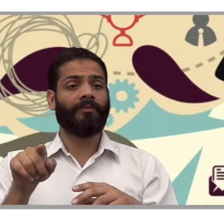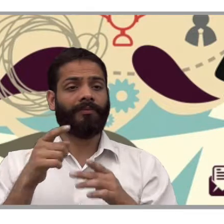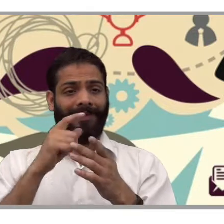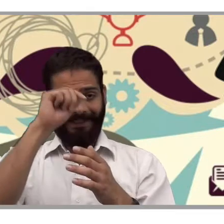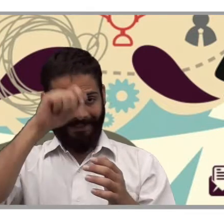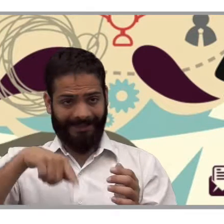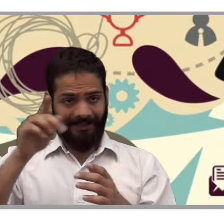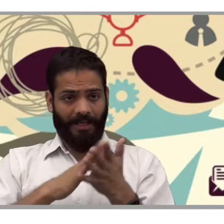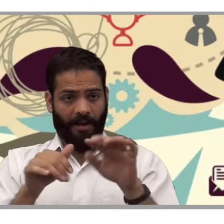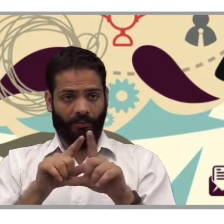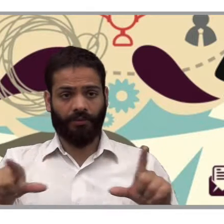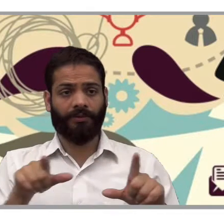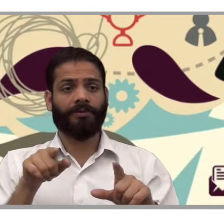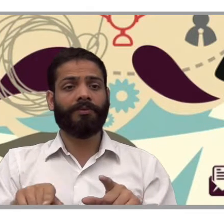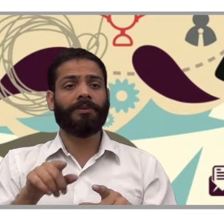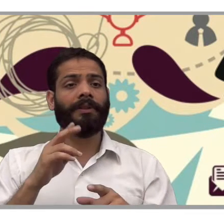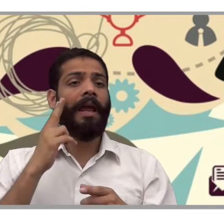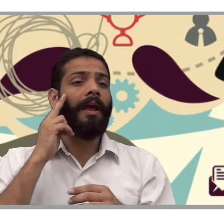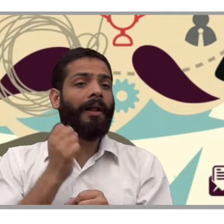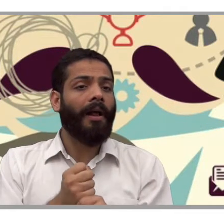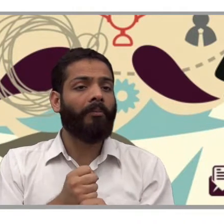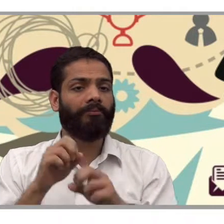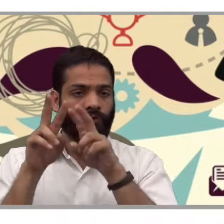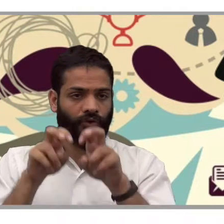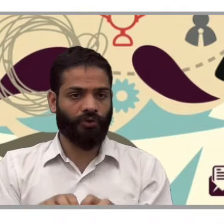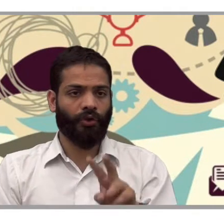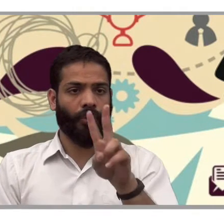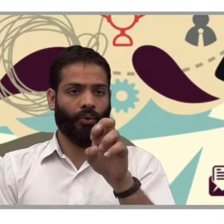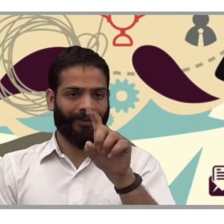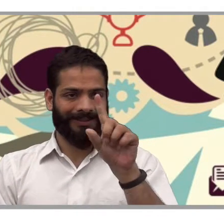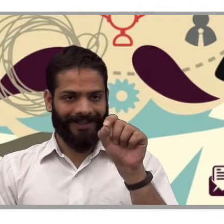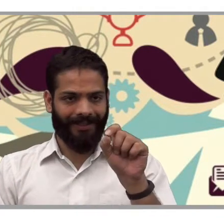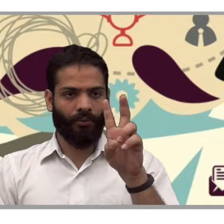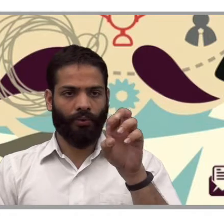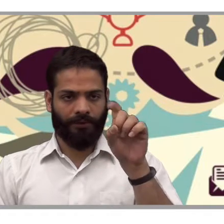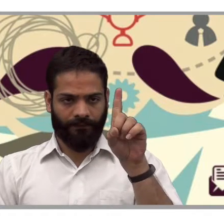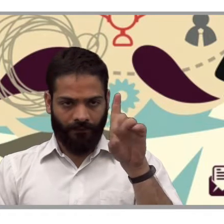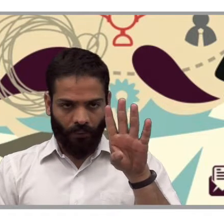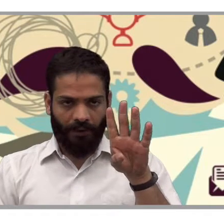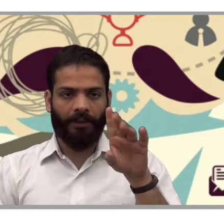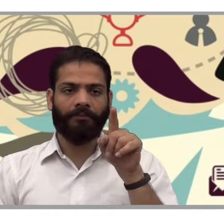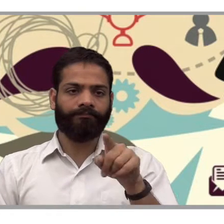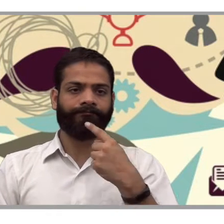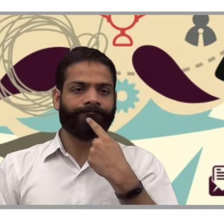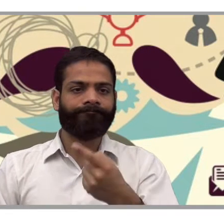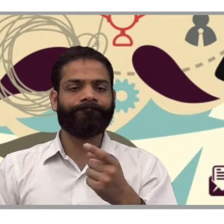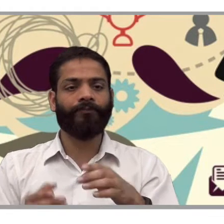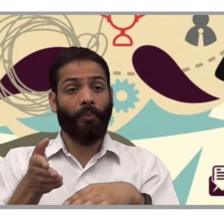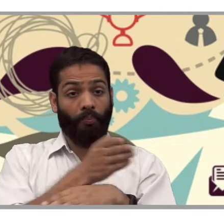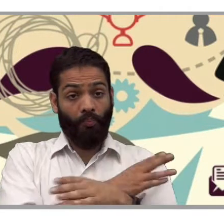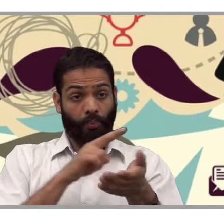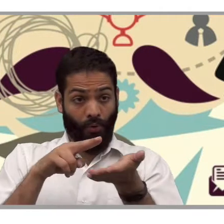The semantic approach of Friedman in 1975, Shepard, Kegg in